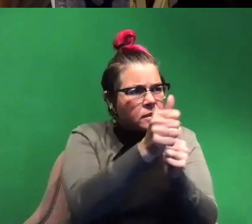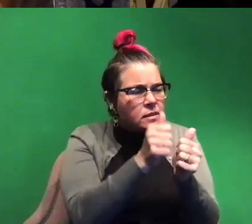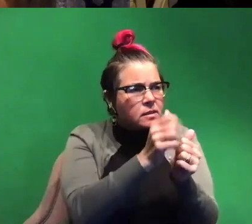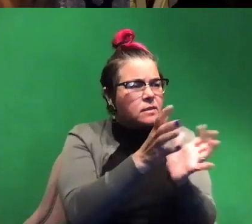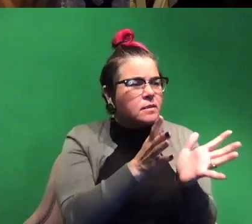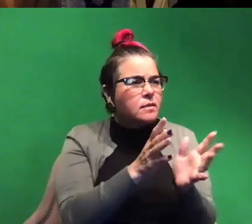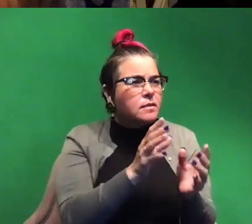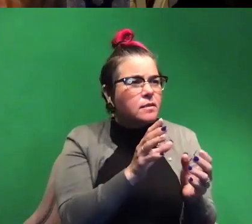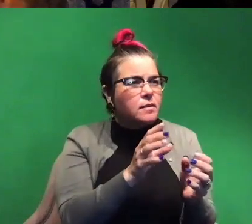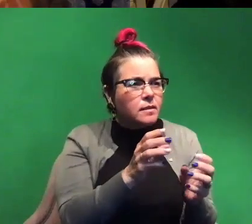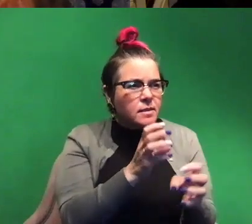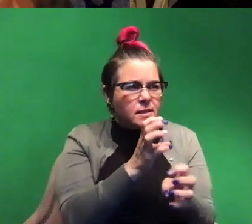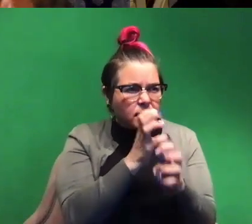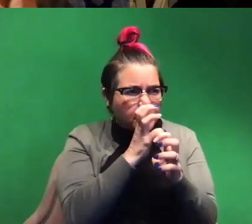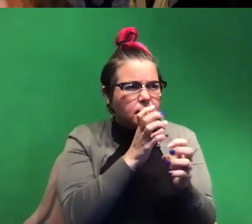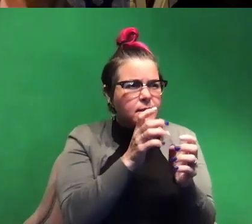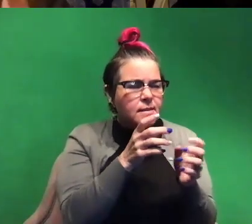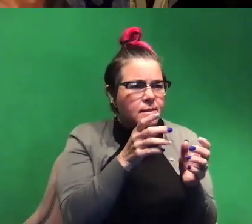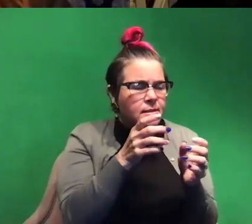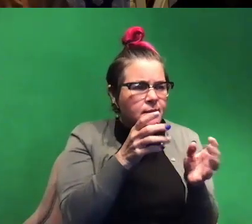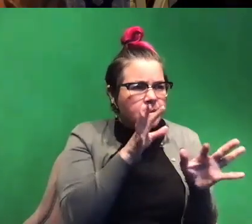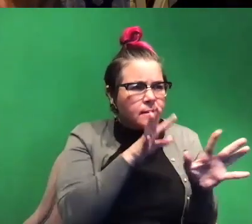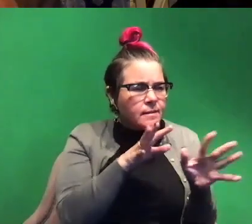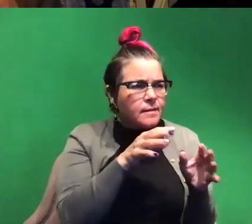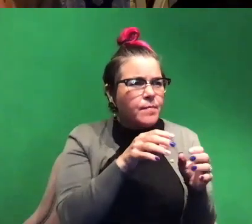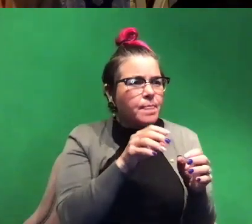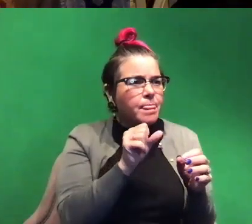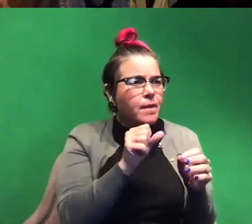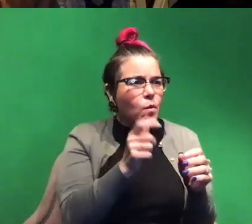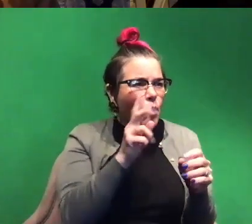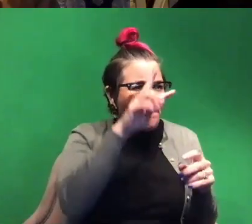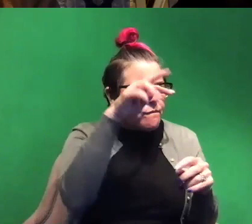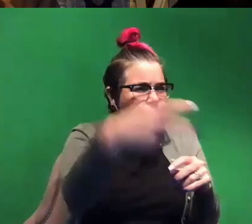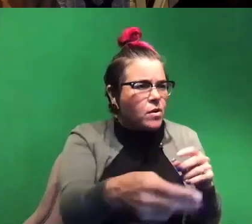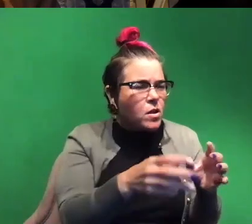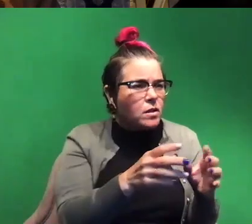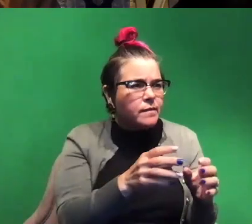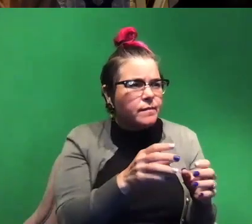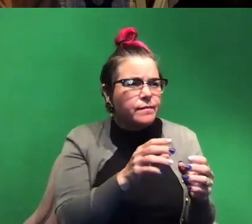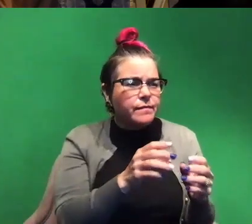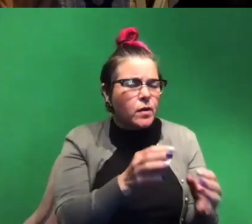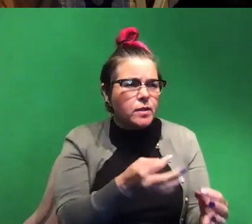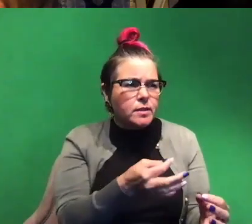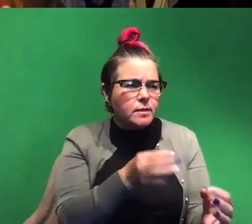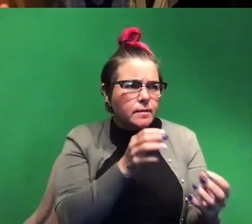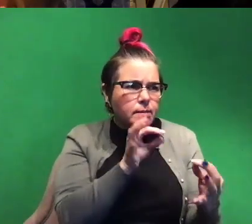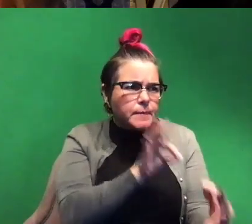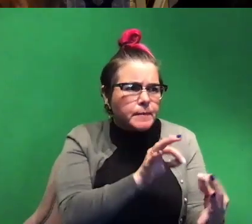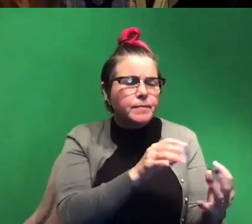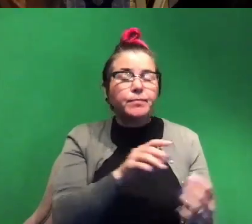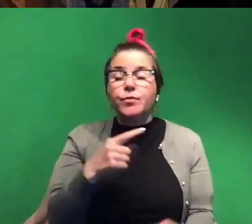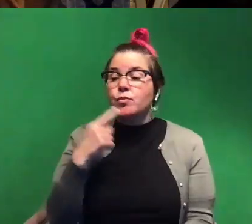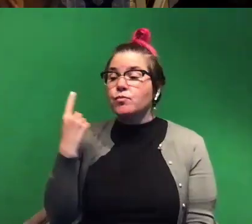like rigorously done so that, you know, the spacecraft won't tumble, and it's very, very meticulous. And the